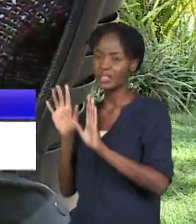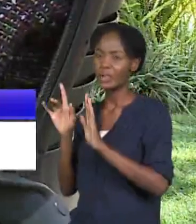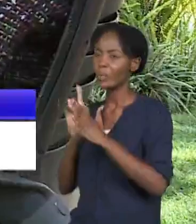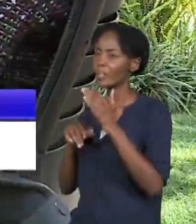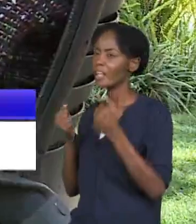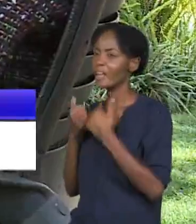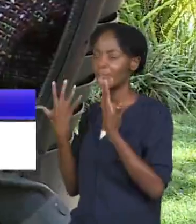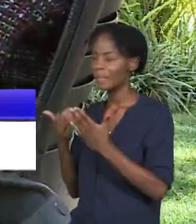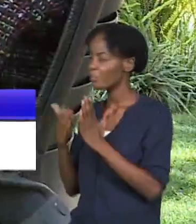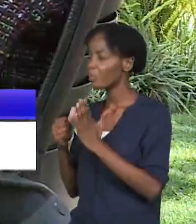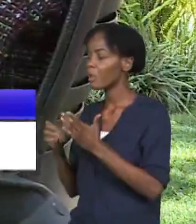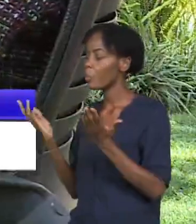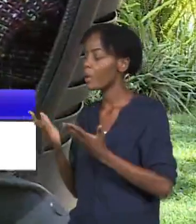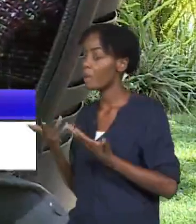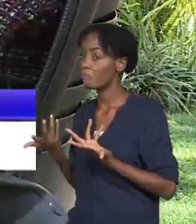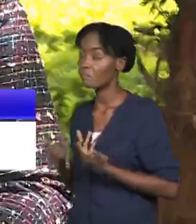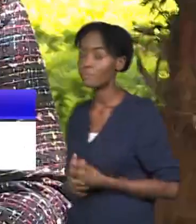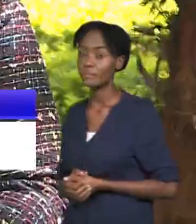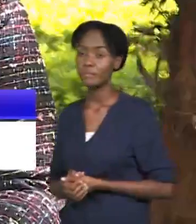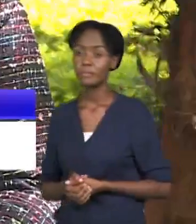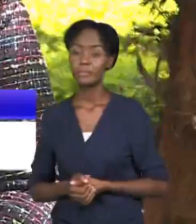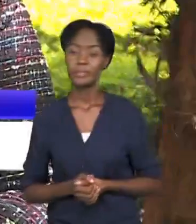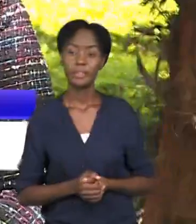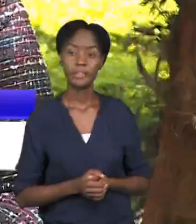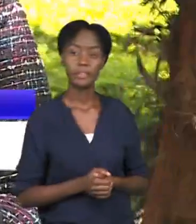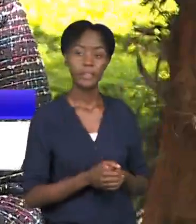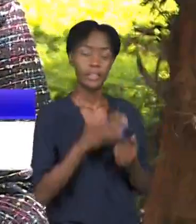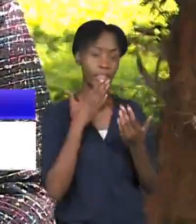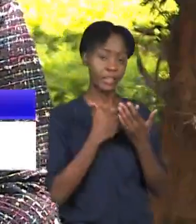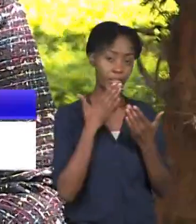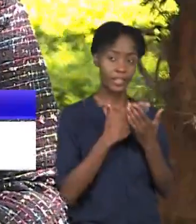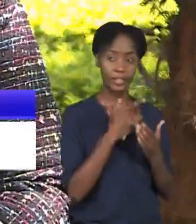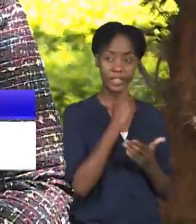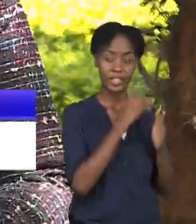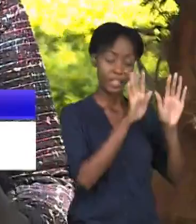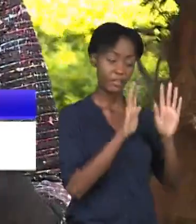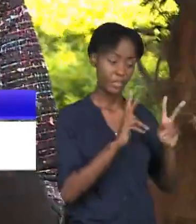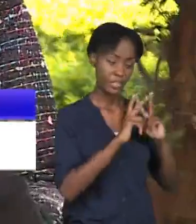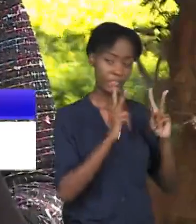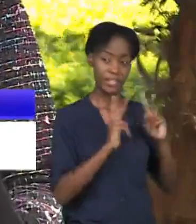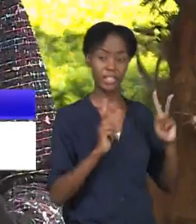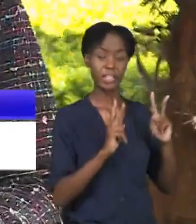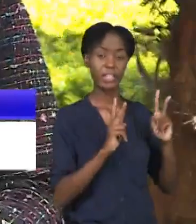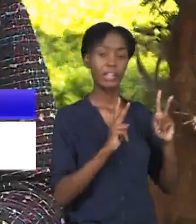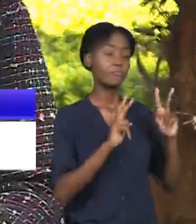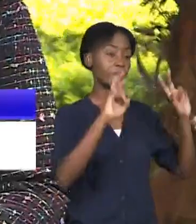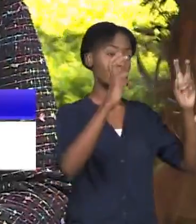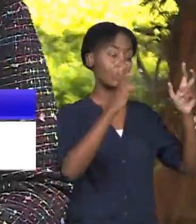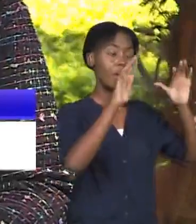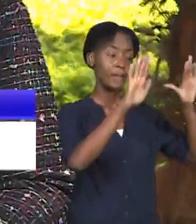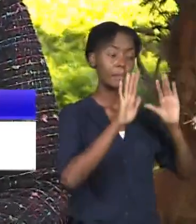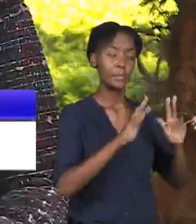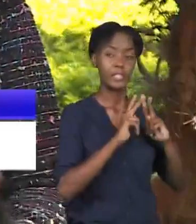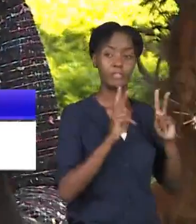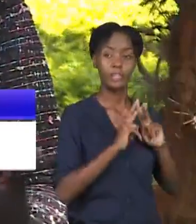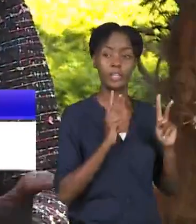Where are we going wrong? Thank you so much, Eben, as we talk about that. That's a very important topic to tackle at this point.